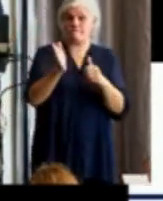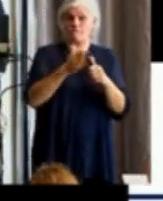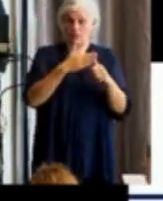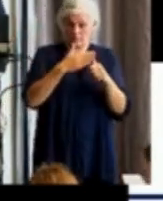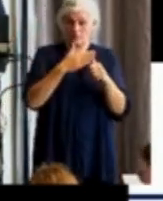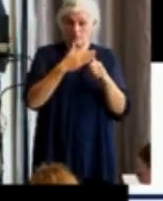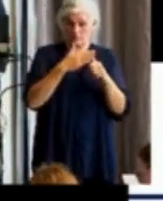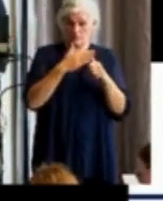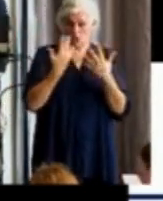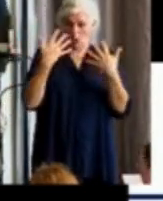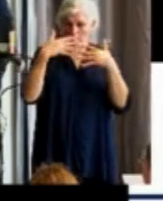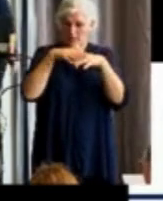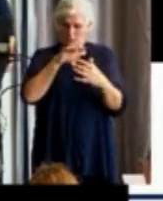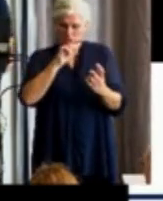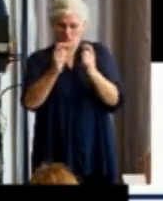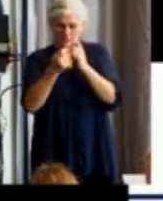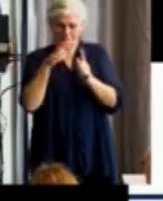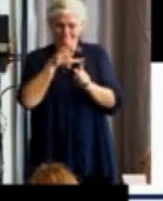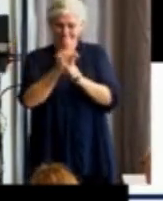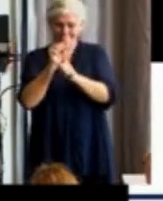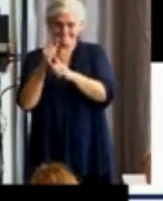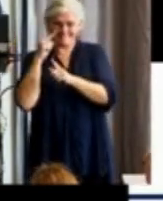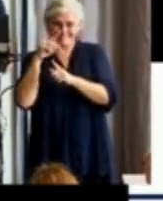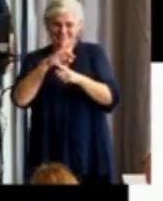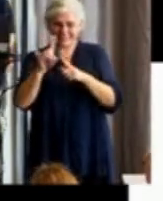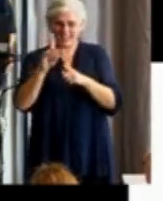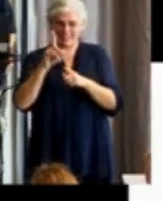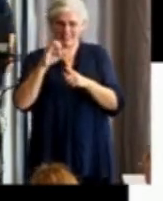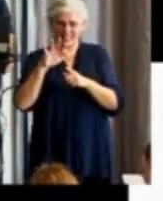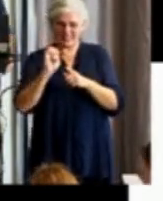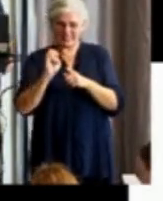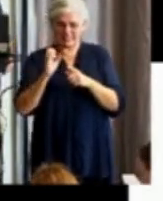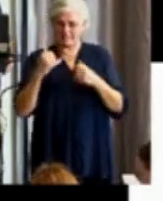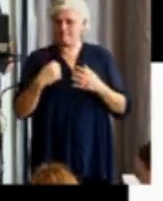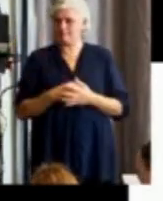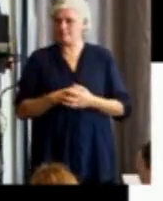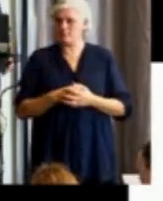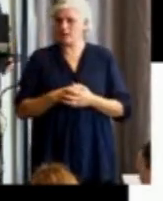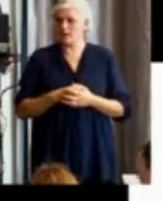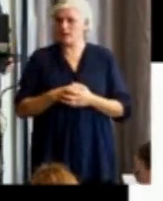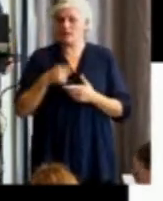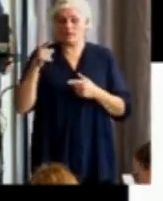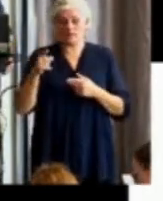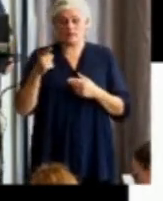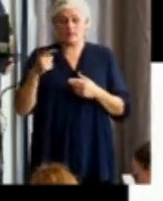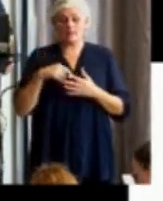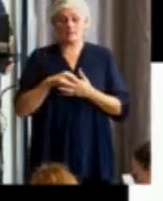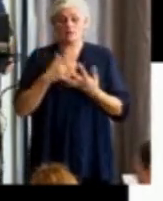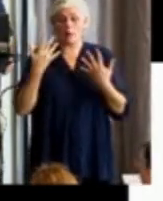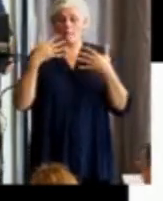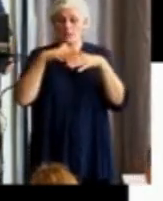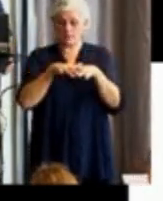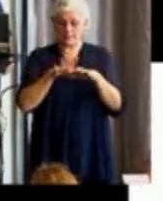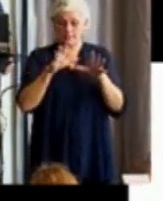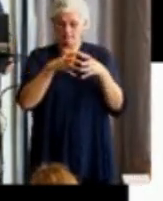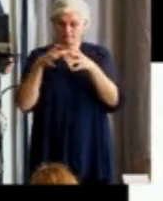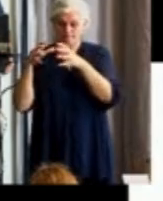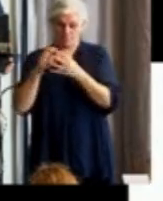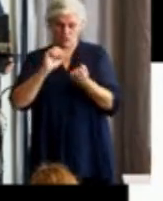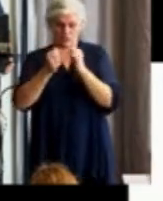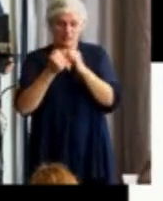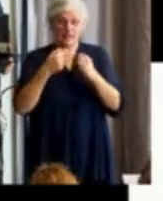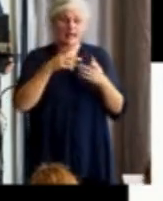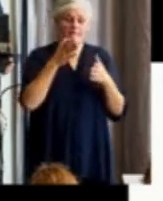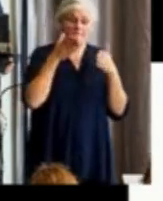of like compositional changes that we're seeing in this disease. So that's compositional changes. What we also looked at was